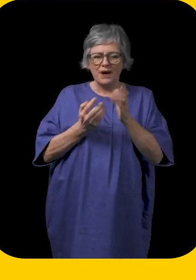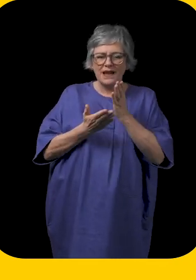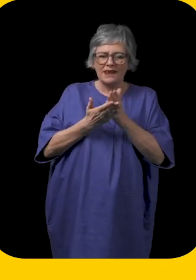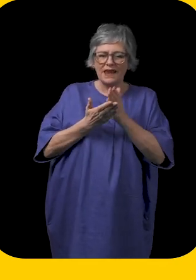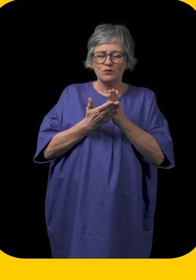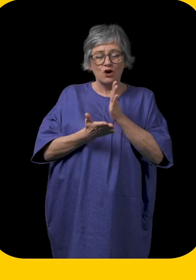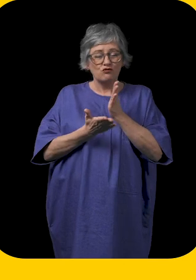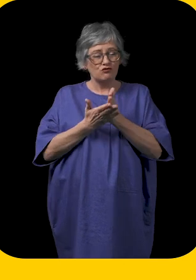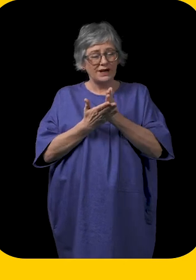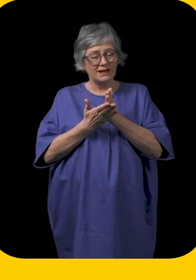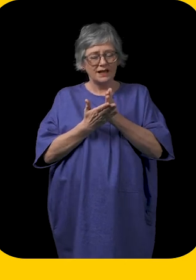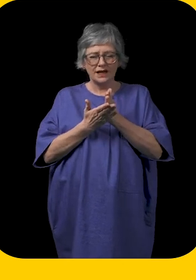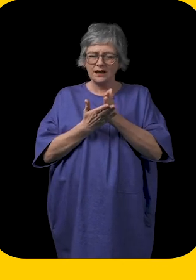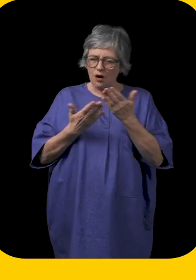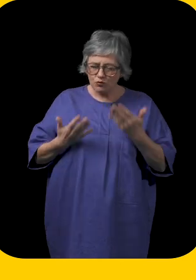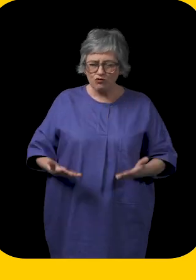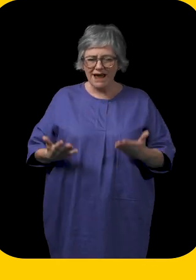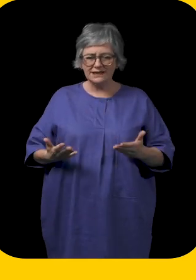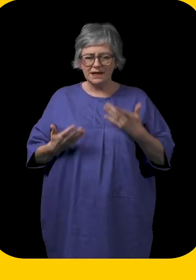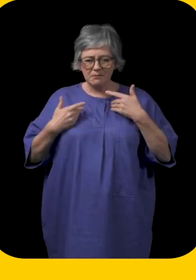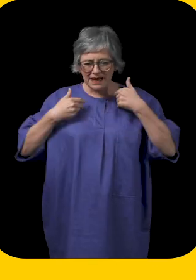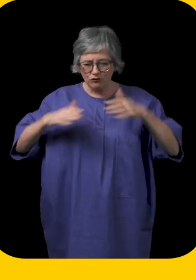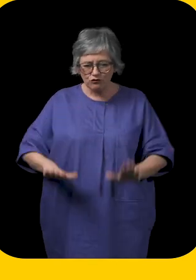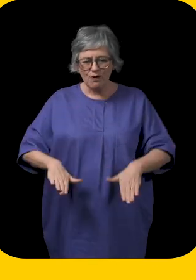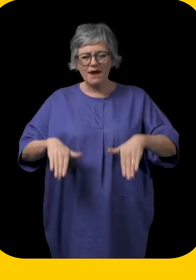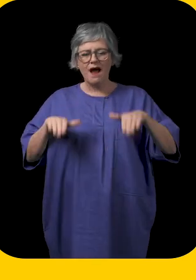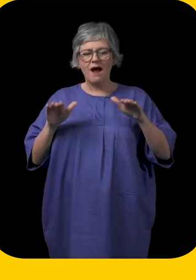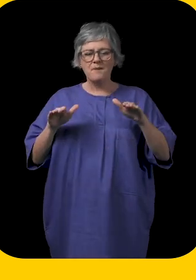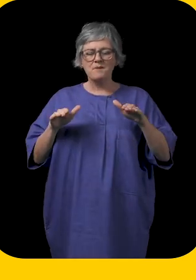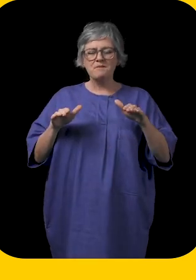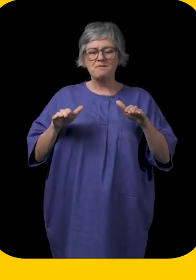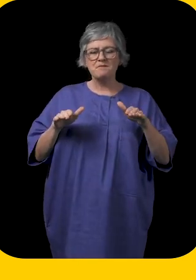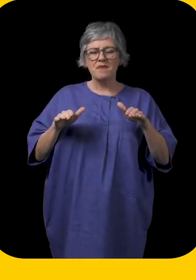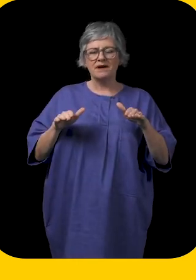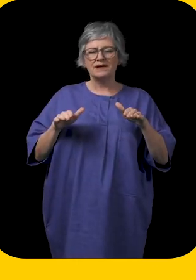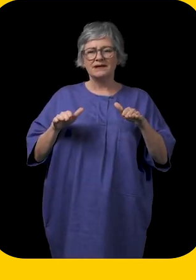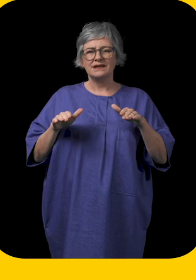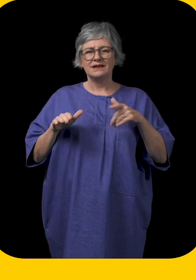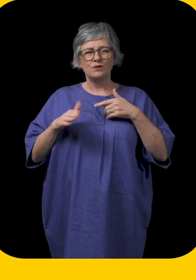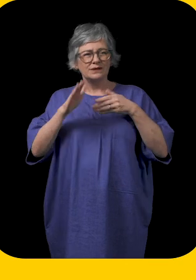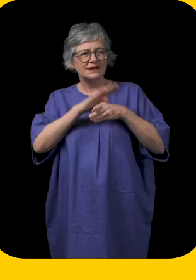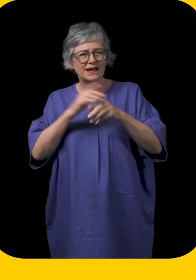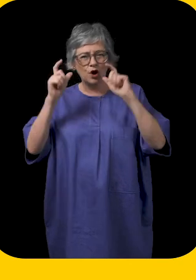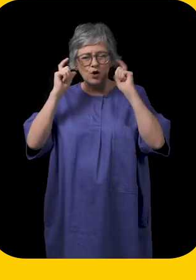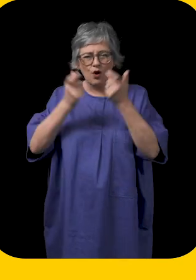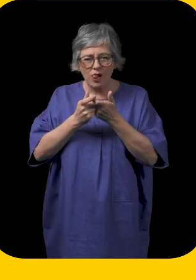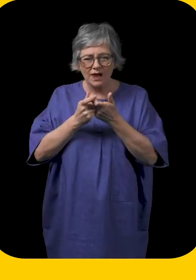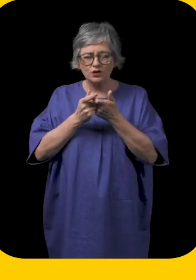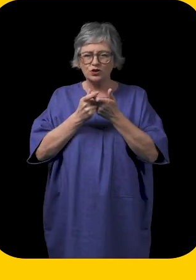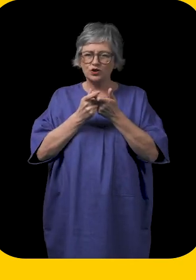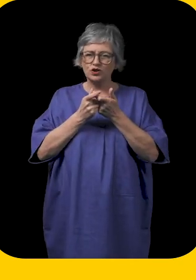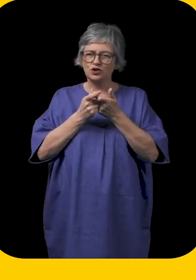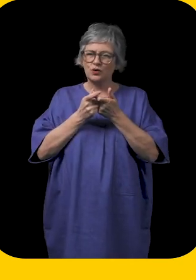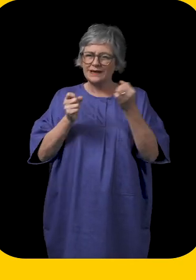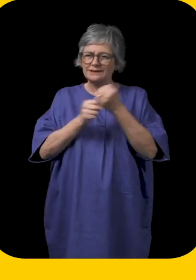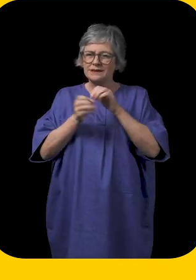example. So it was really present, I guess, in me growing up. And when I was at college or sixth form,